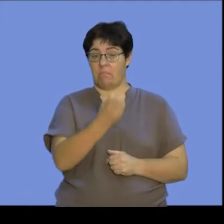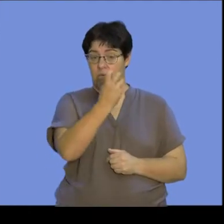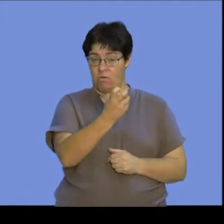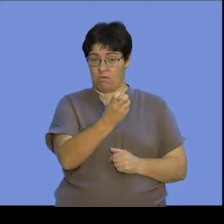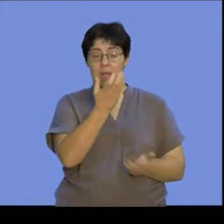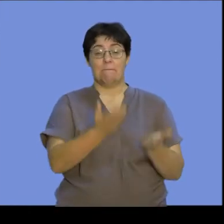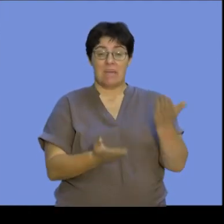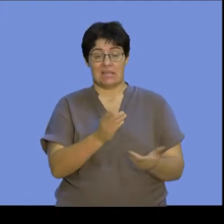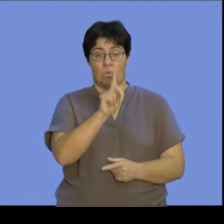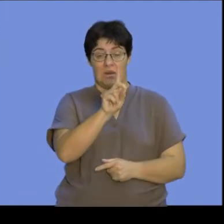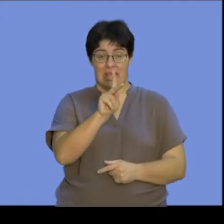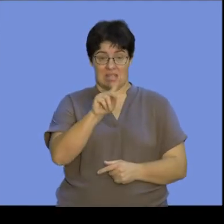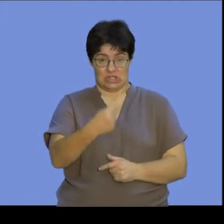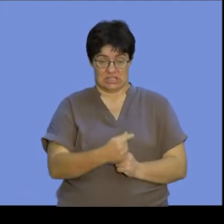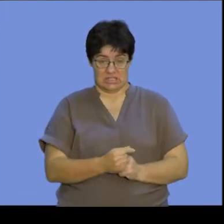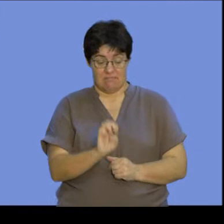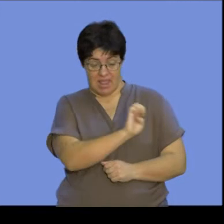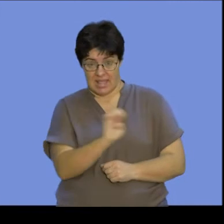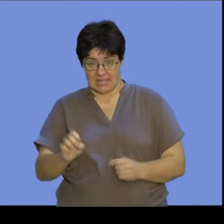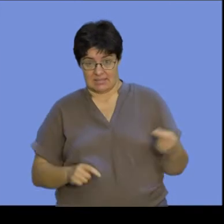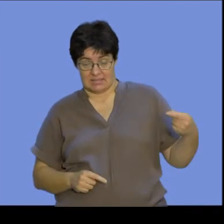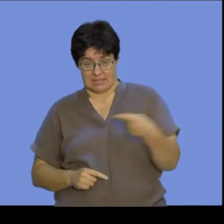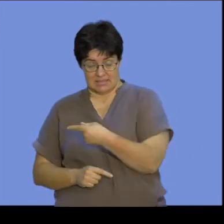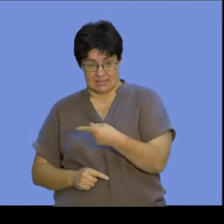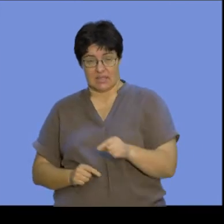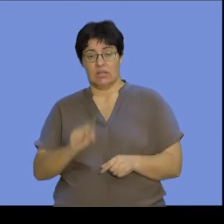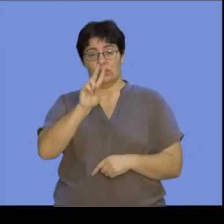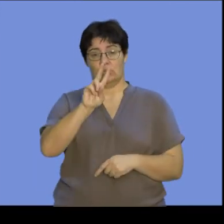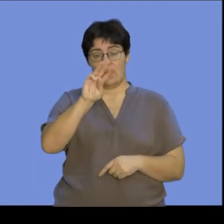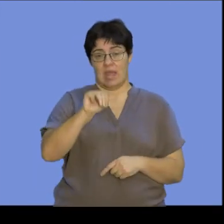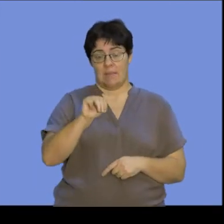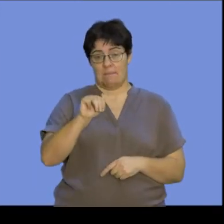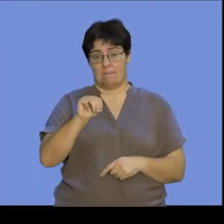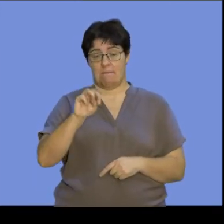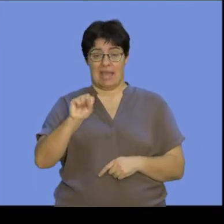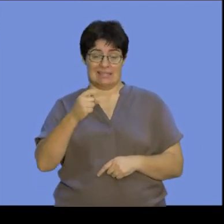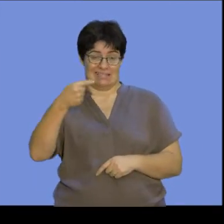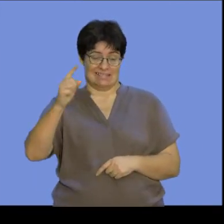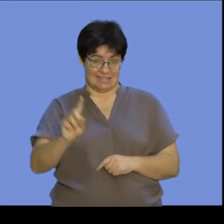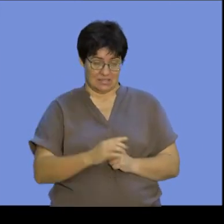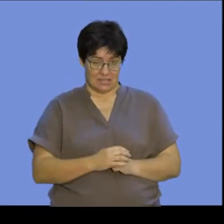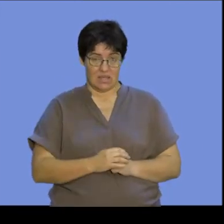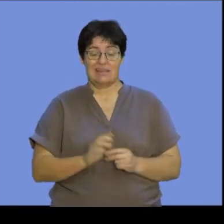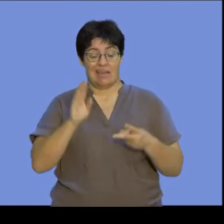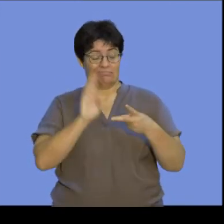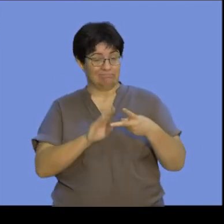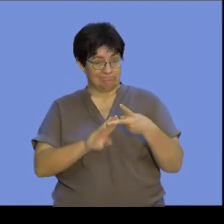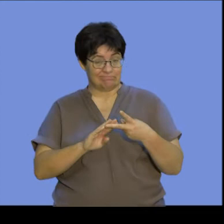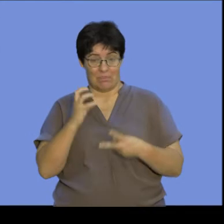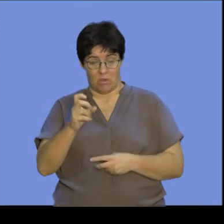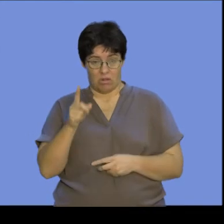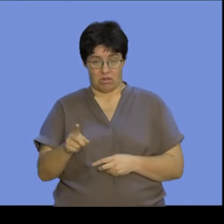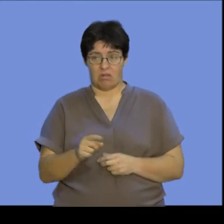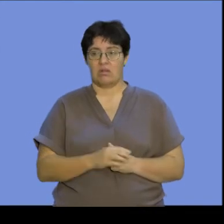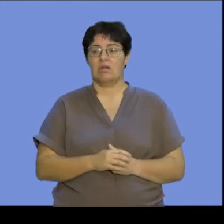1 kilogram moving east at 2 meters per second. Another ball of mass 1.5